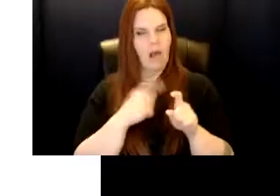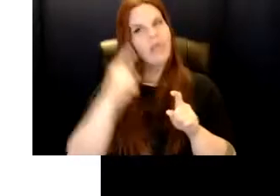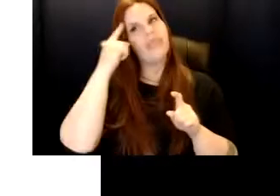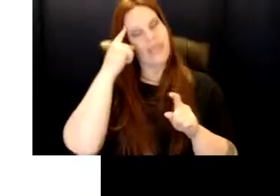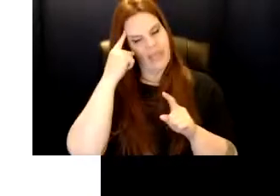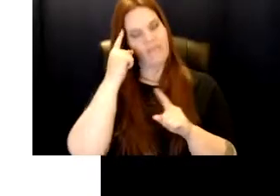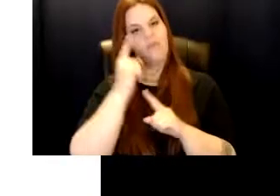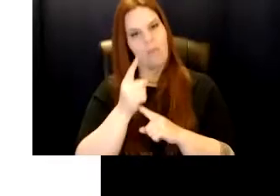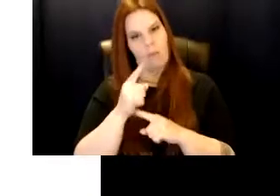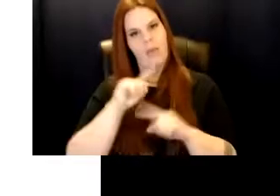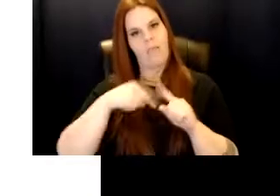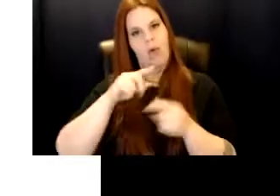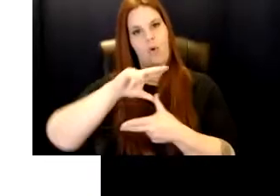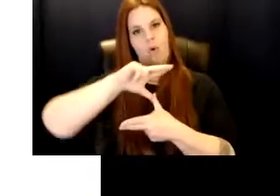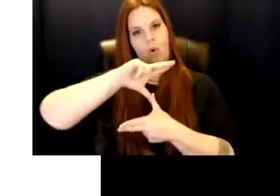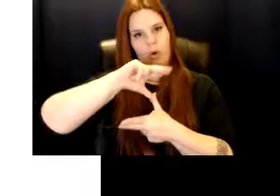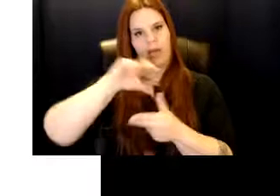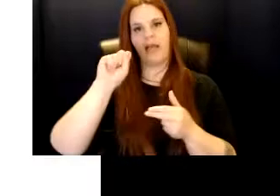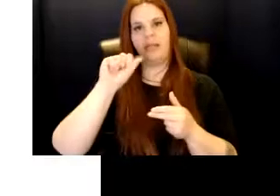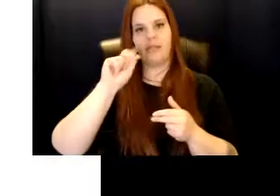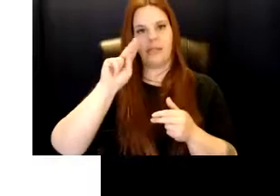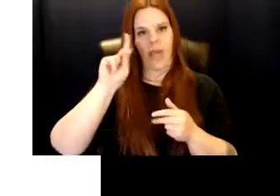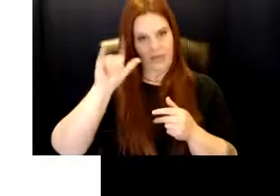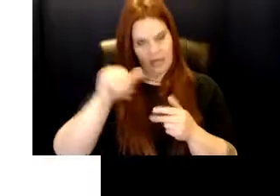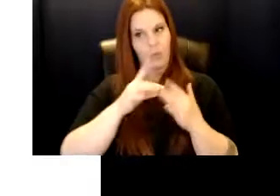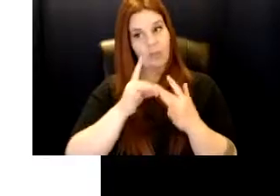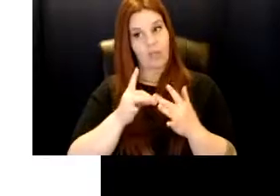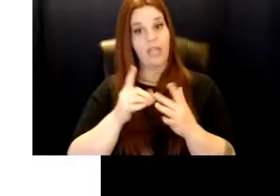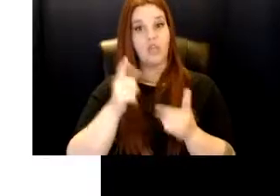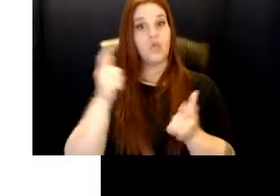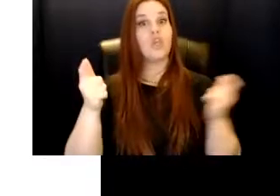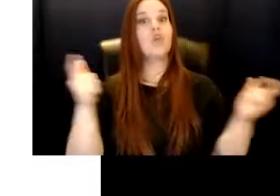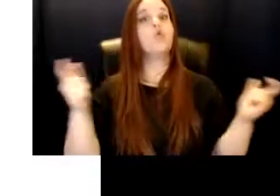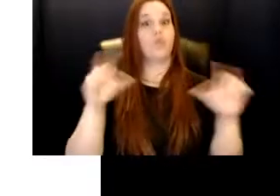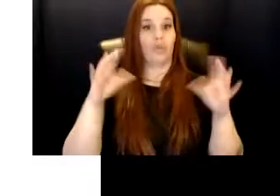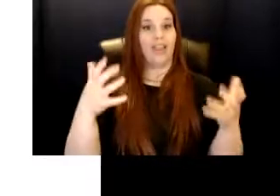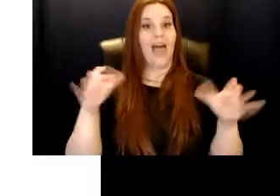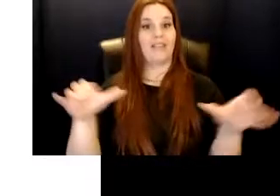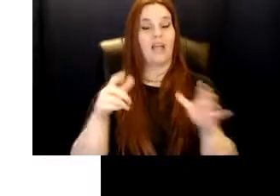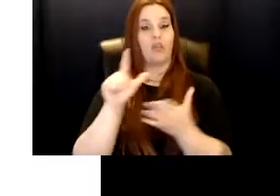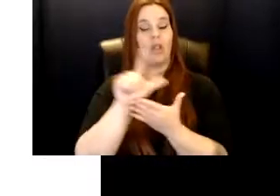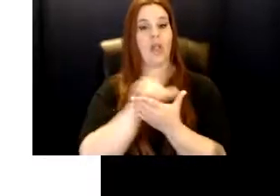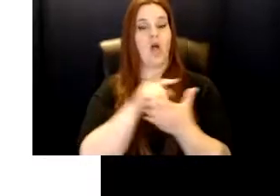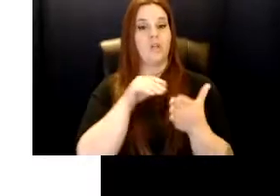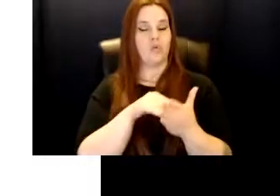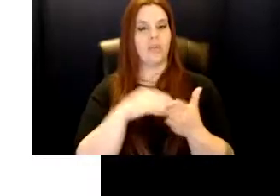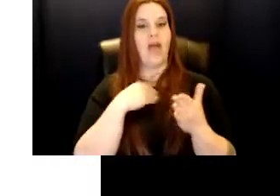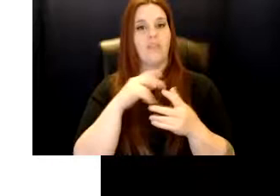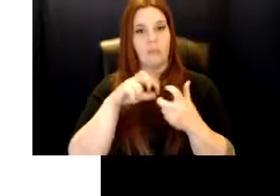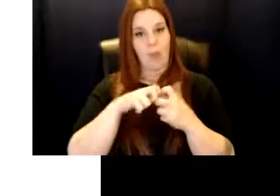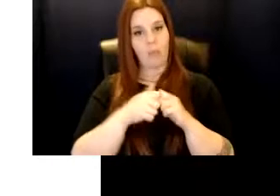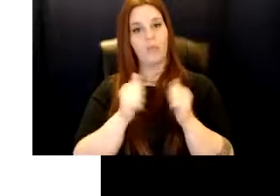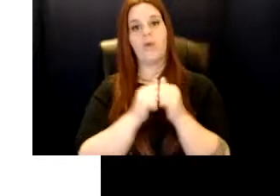about Hurricane Sandy, which by the way, led to huge class action lawsuits, having problems with